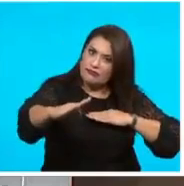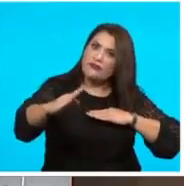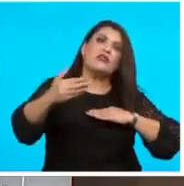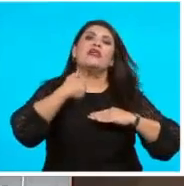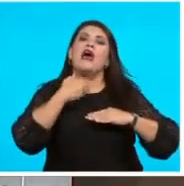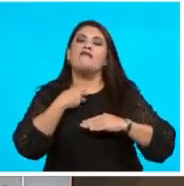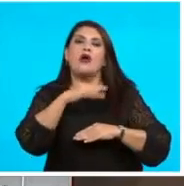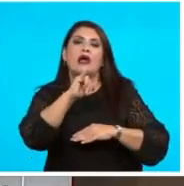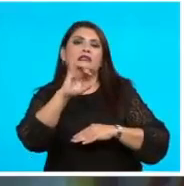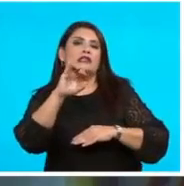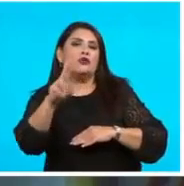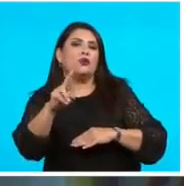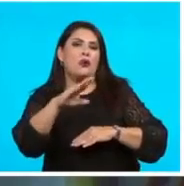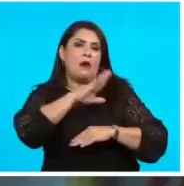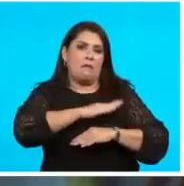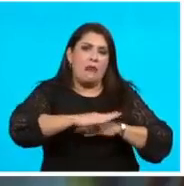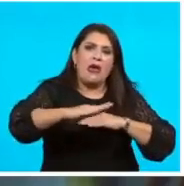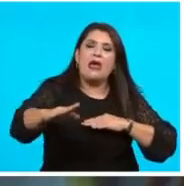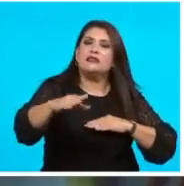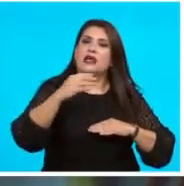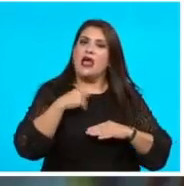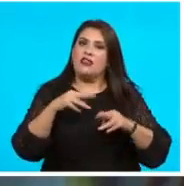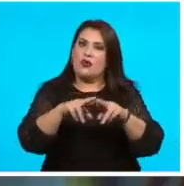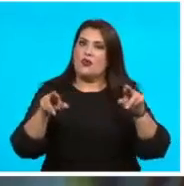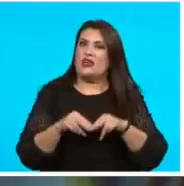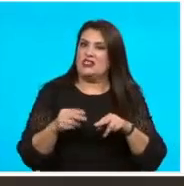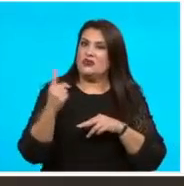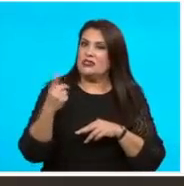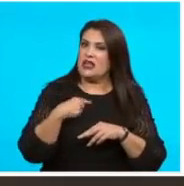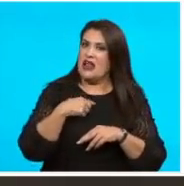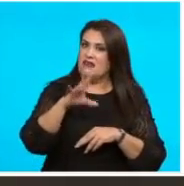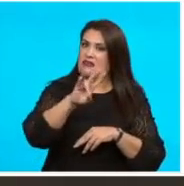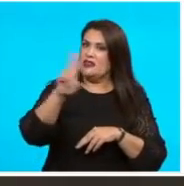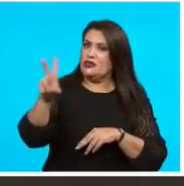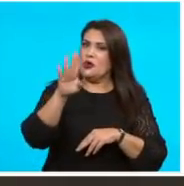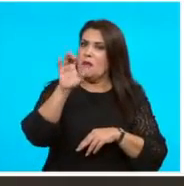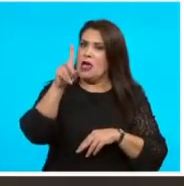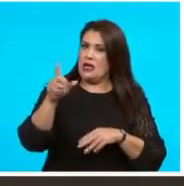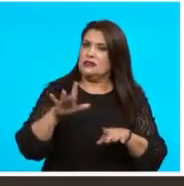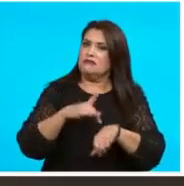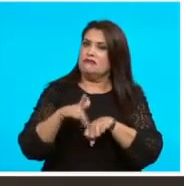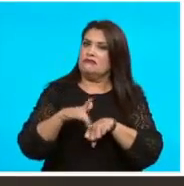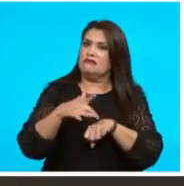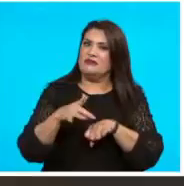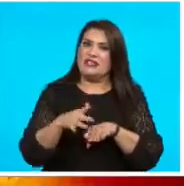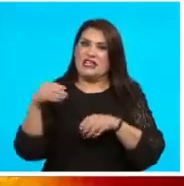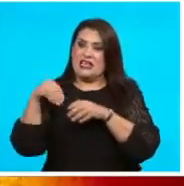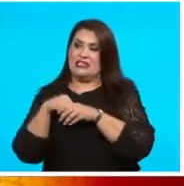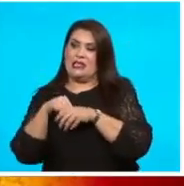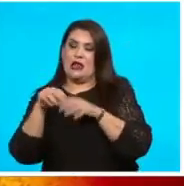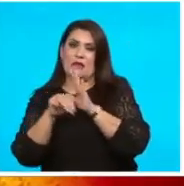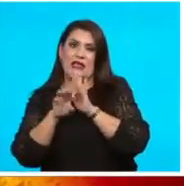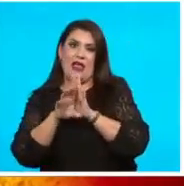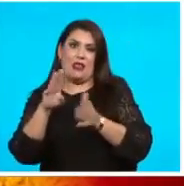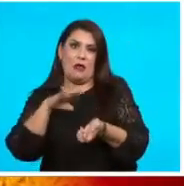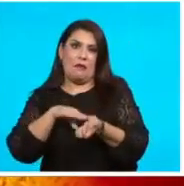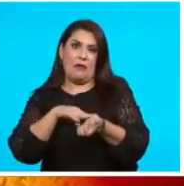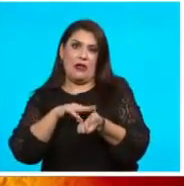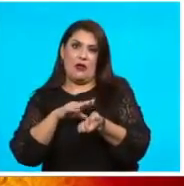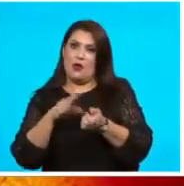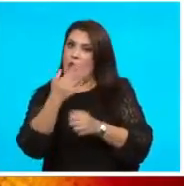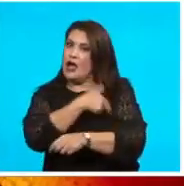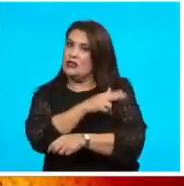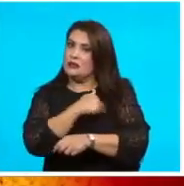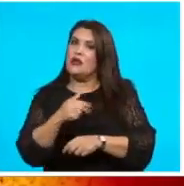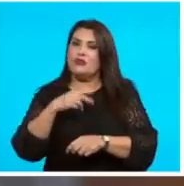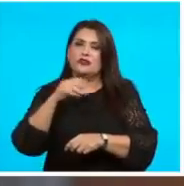beds. Region-wide officials say there are 72 beds open. Inside McAllen Medical, there are 38. Other areas needed to help